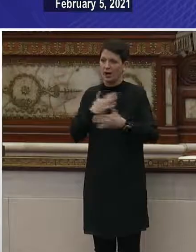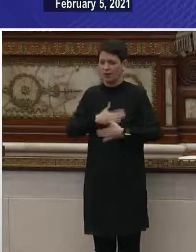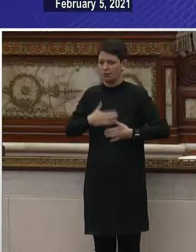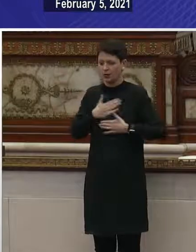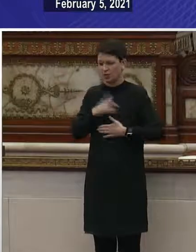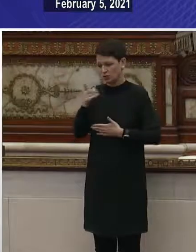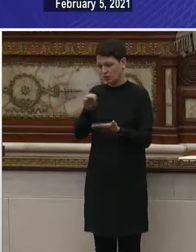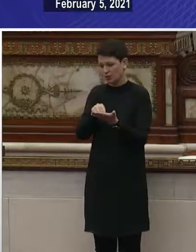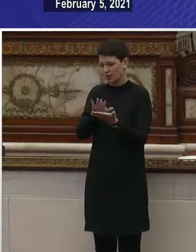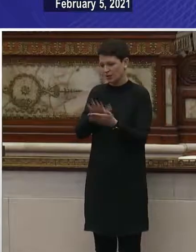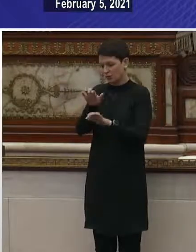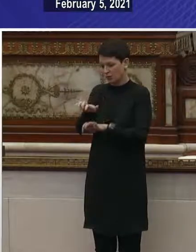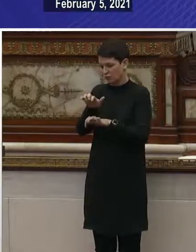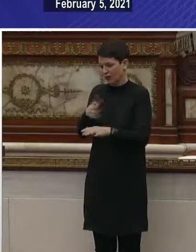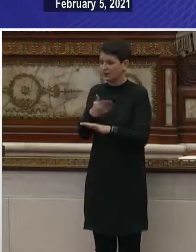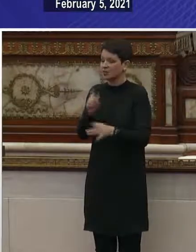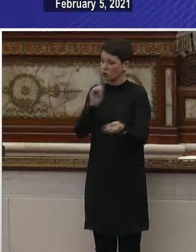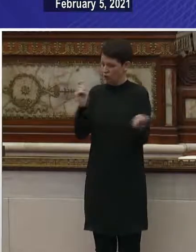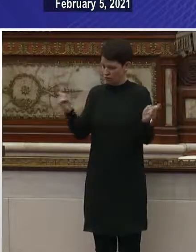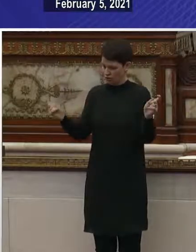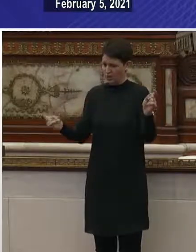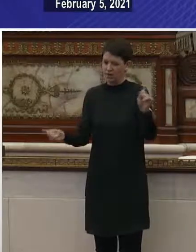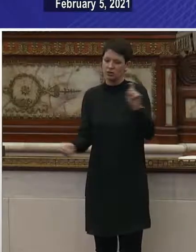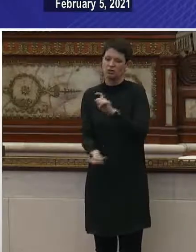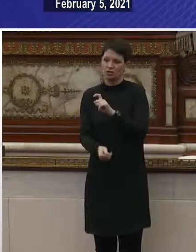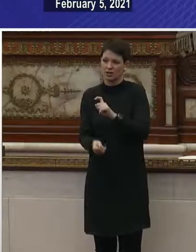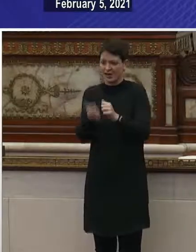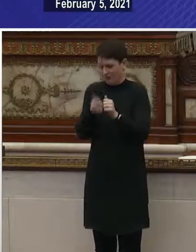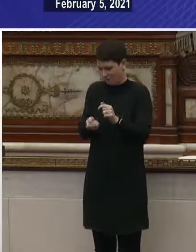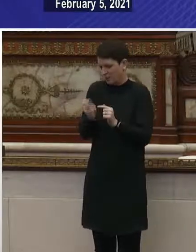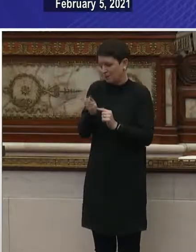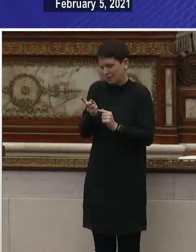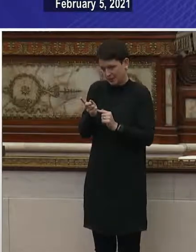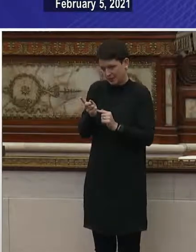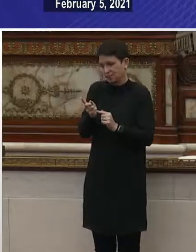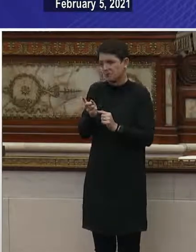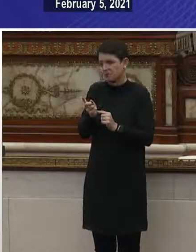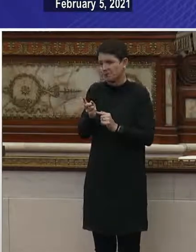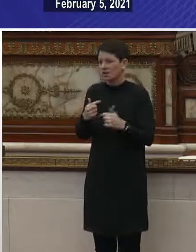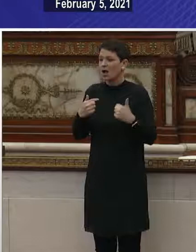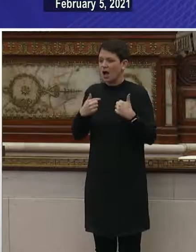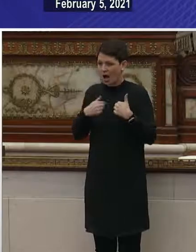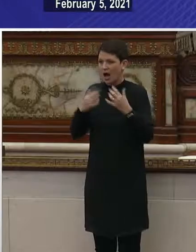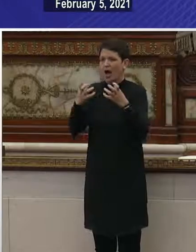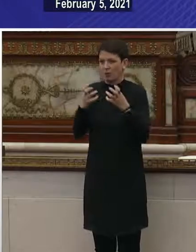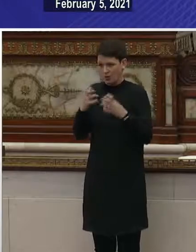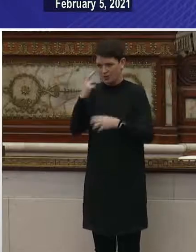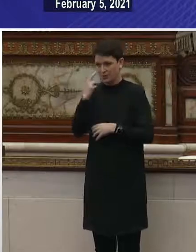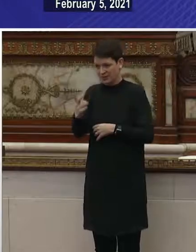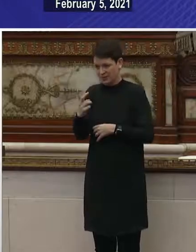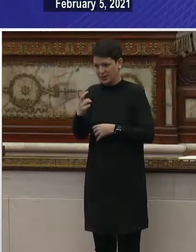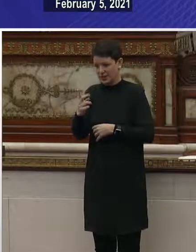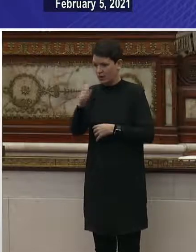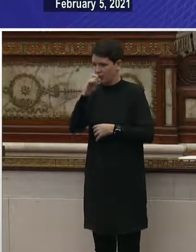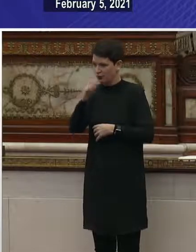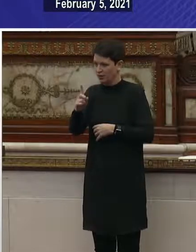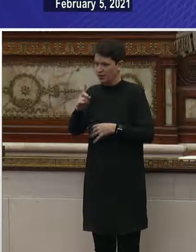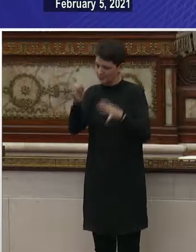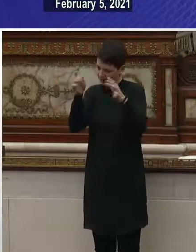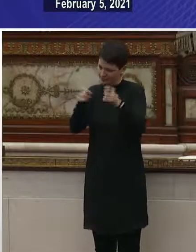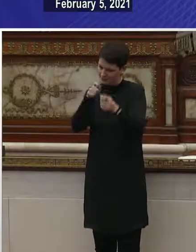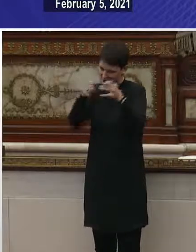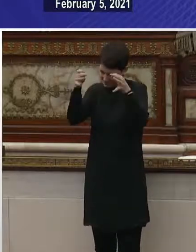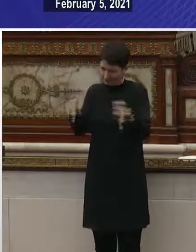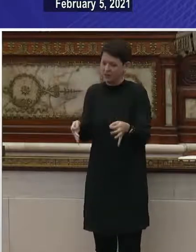noting for the record that things are changing by the minute. I would like to see a very